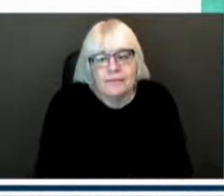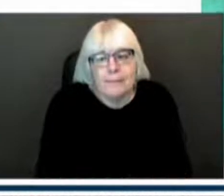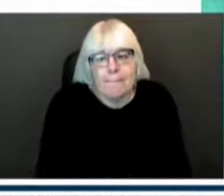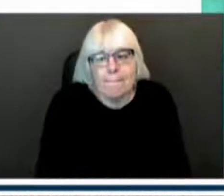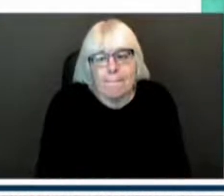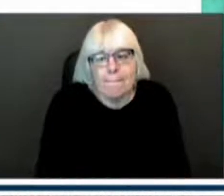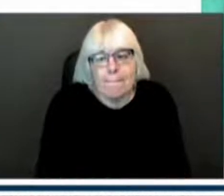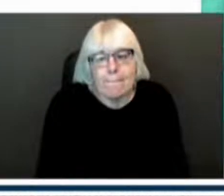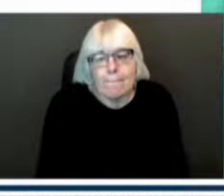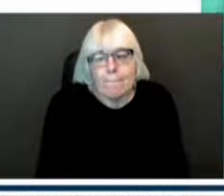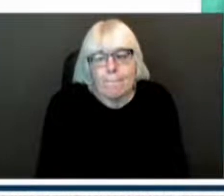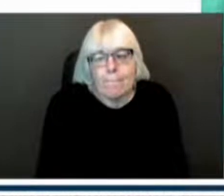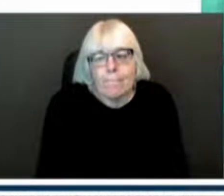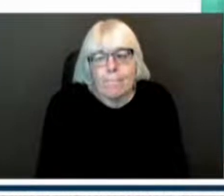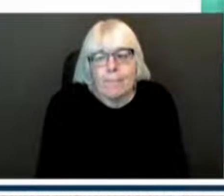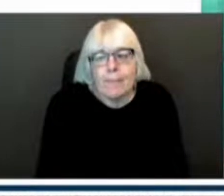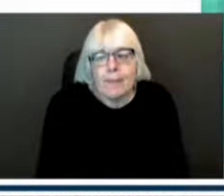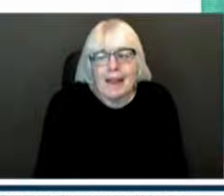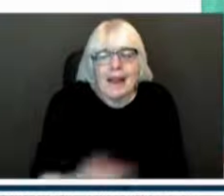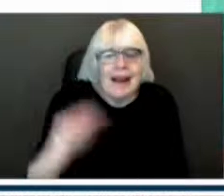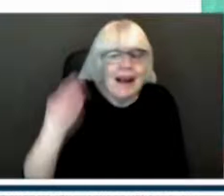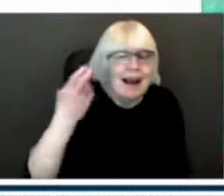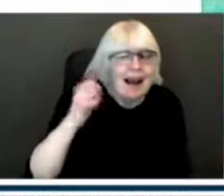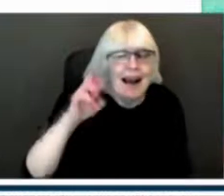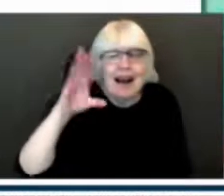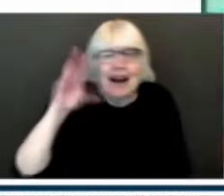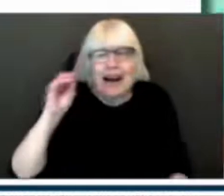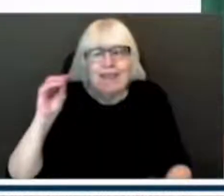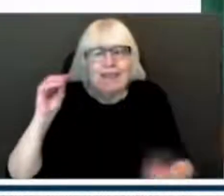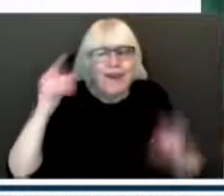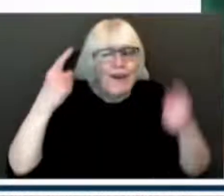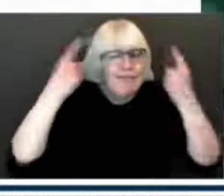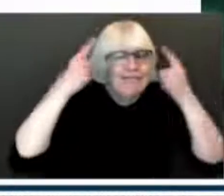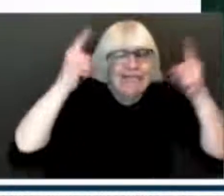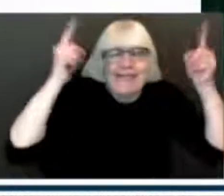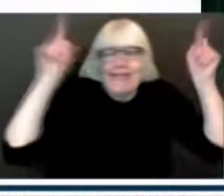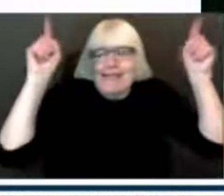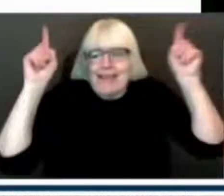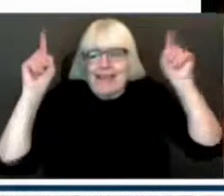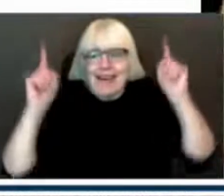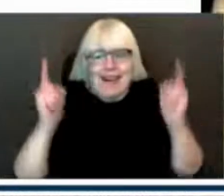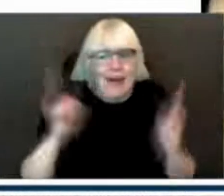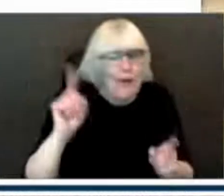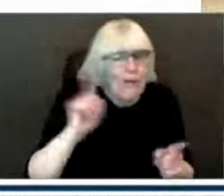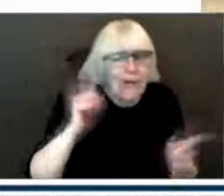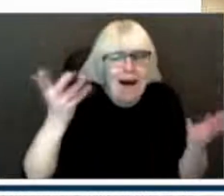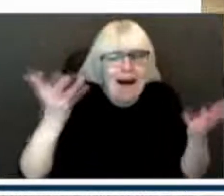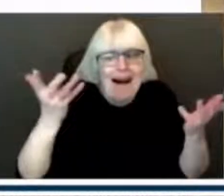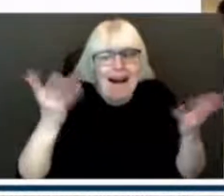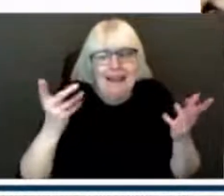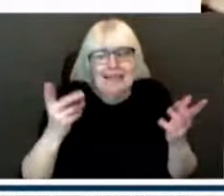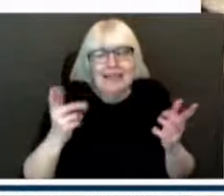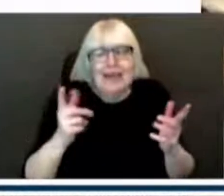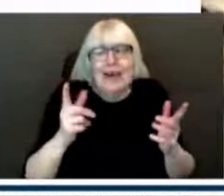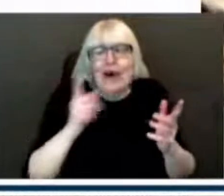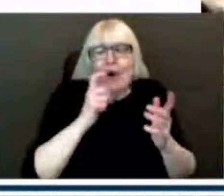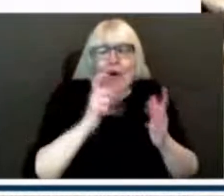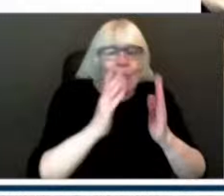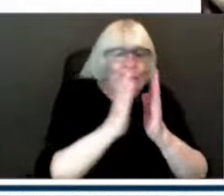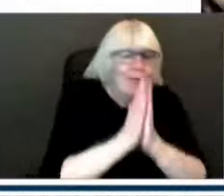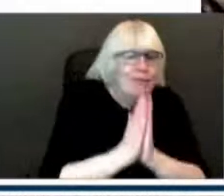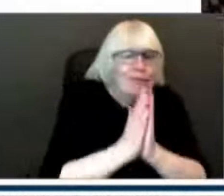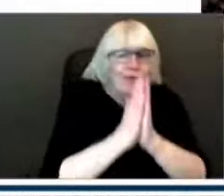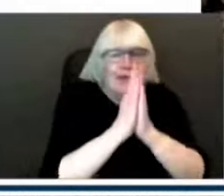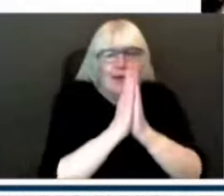A hero for those who pray are the hands that offer